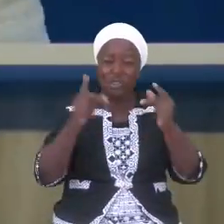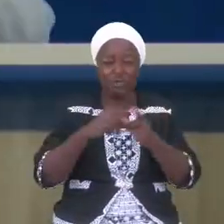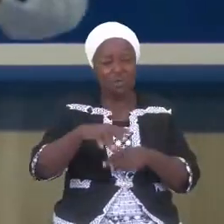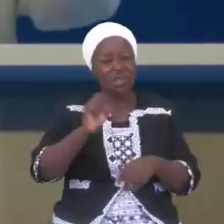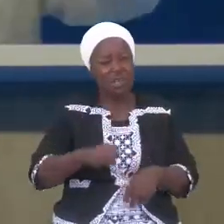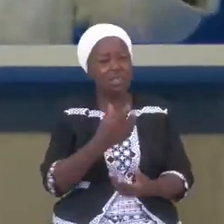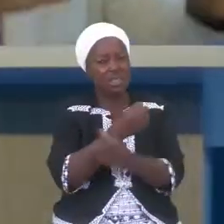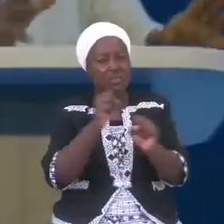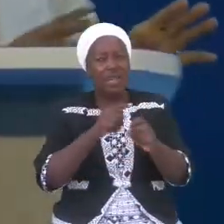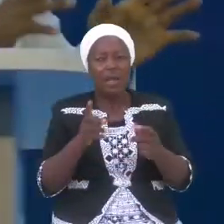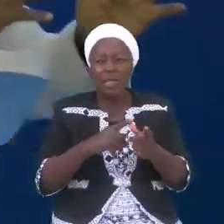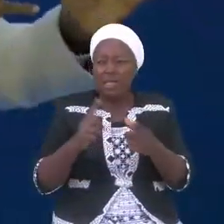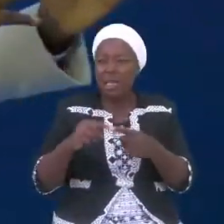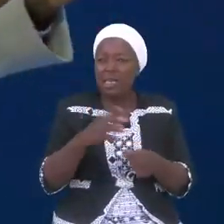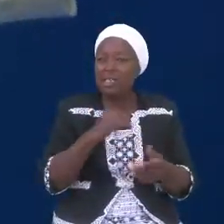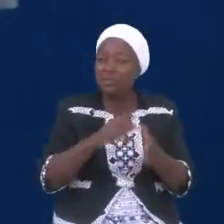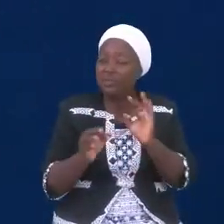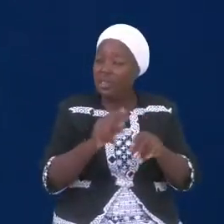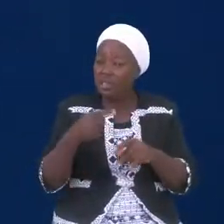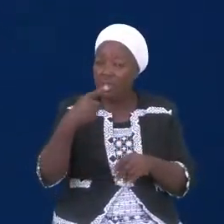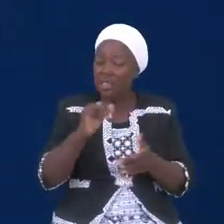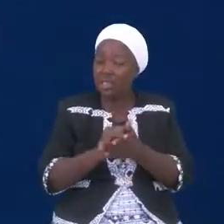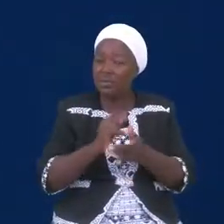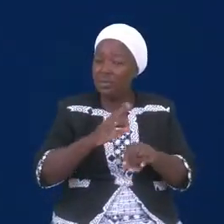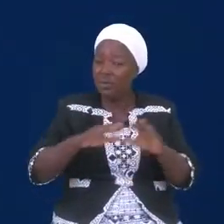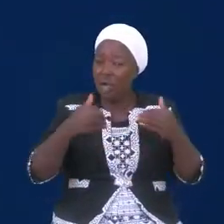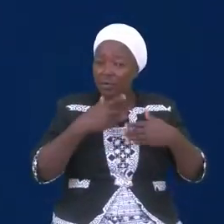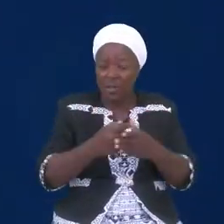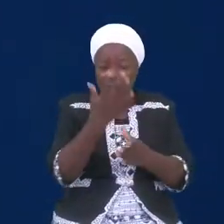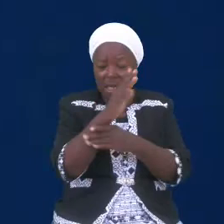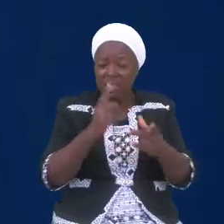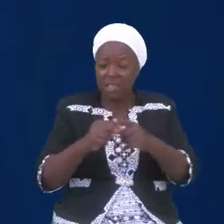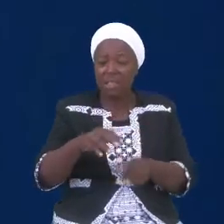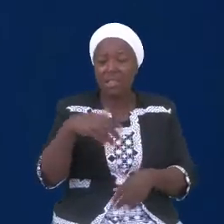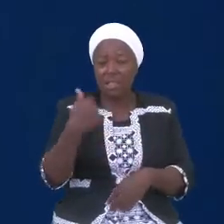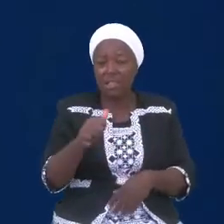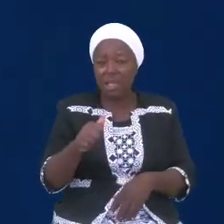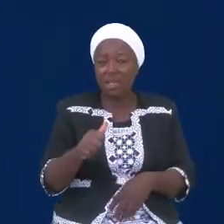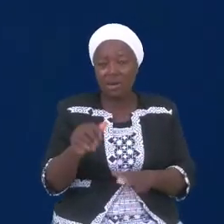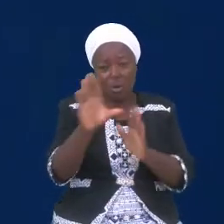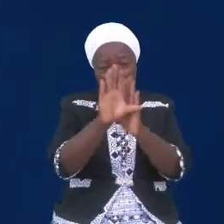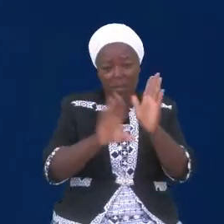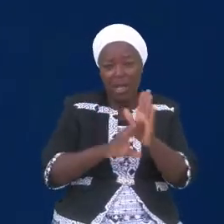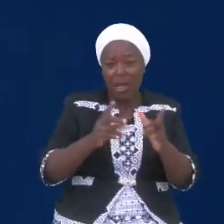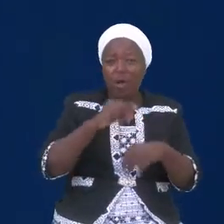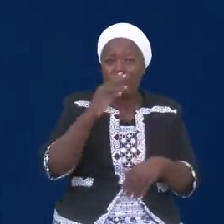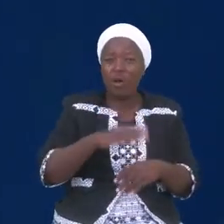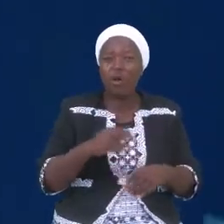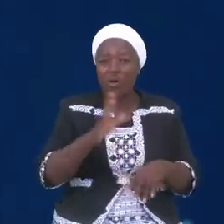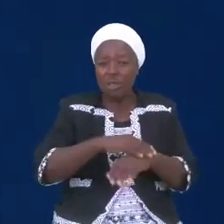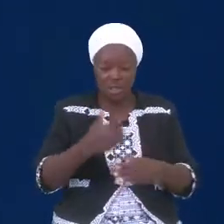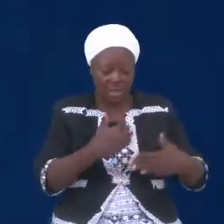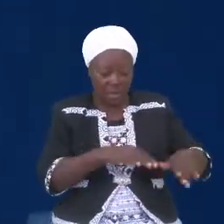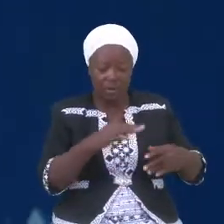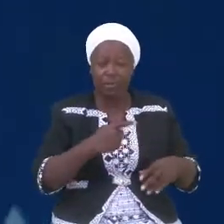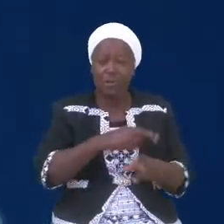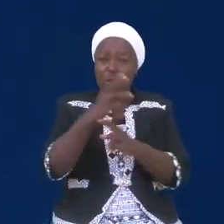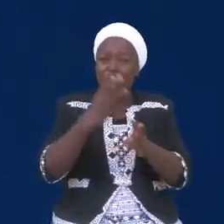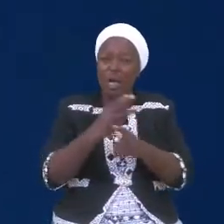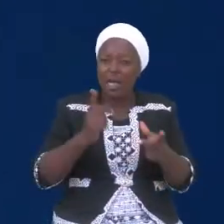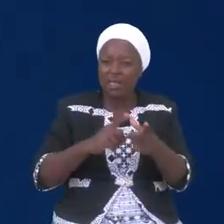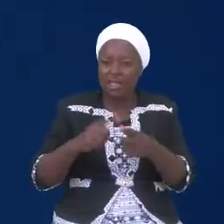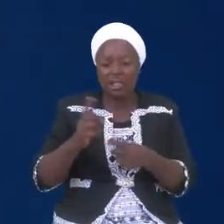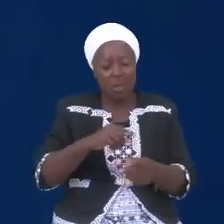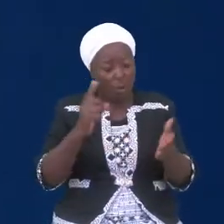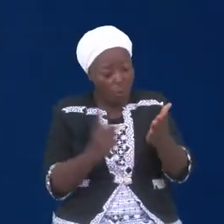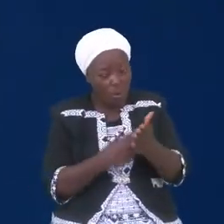They paint and they hang the Ten Commandments on the side of the wall. And they say, once I